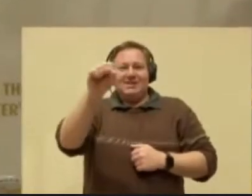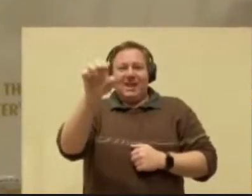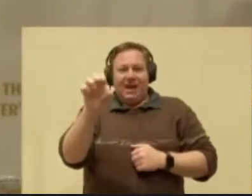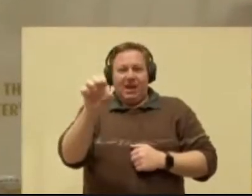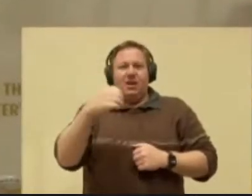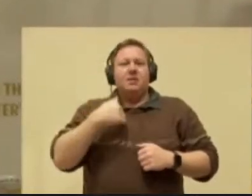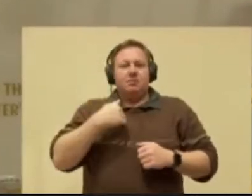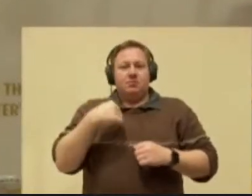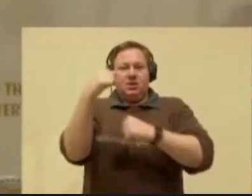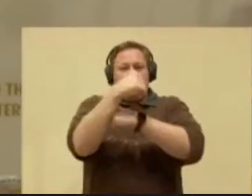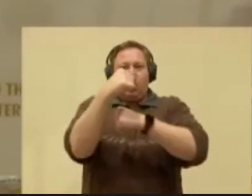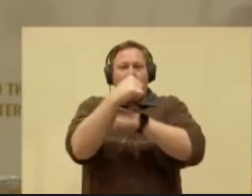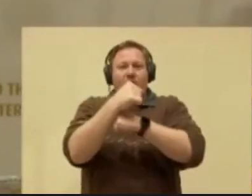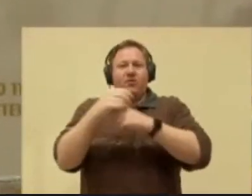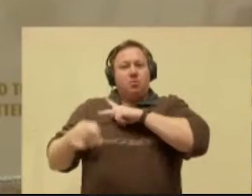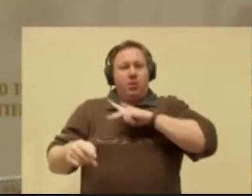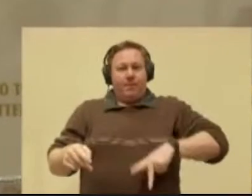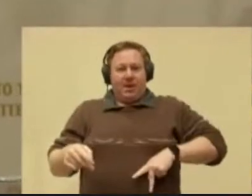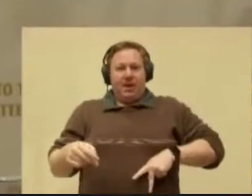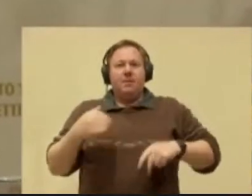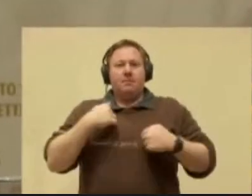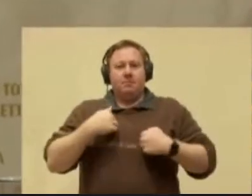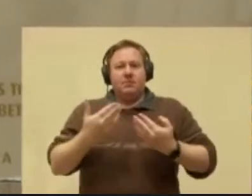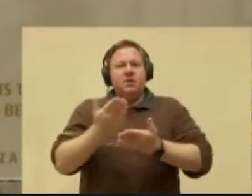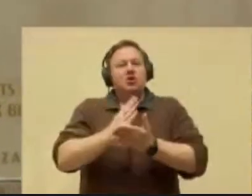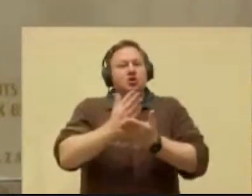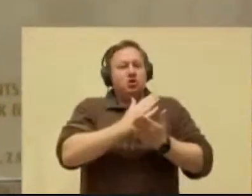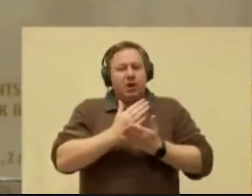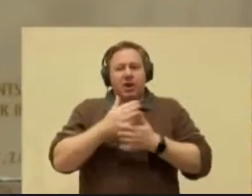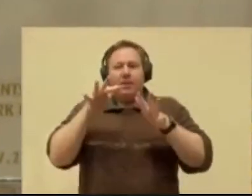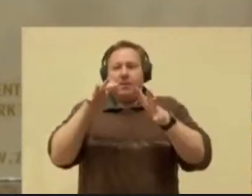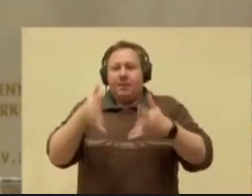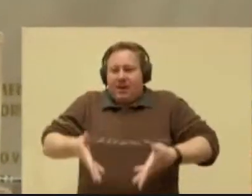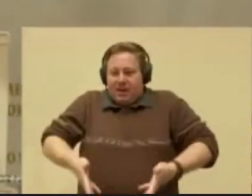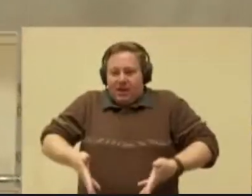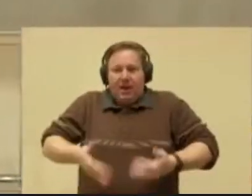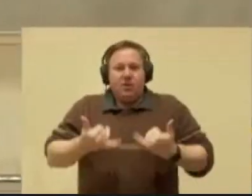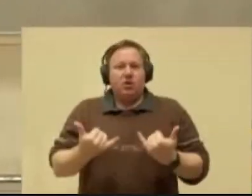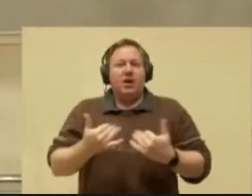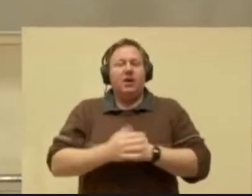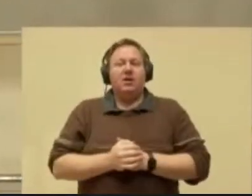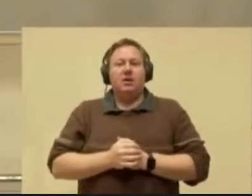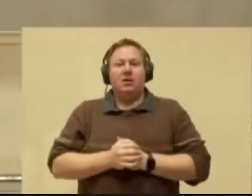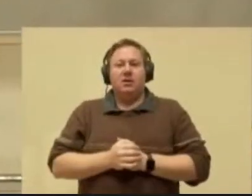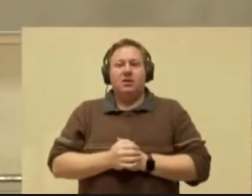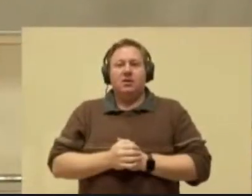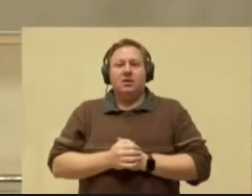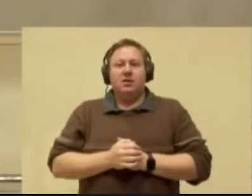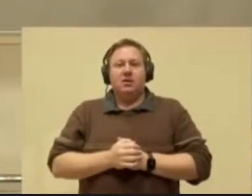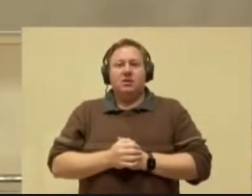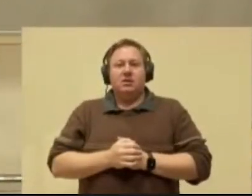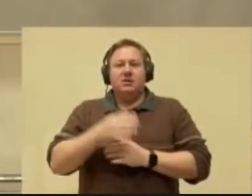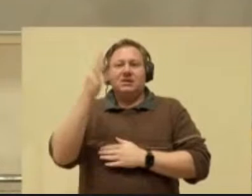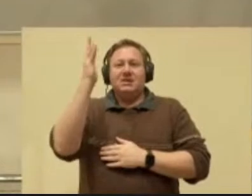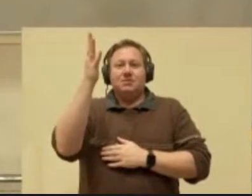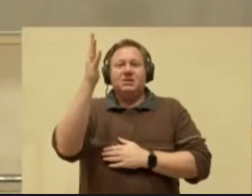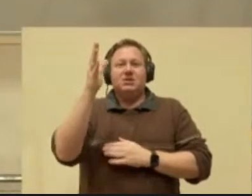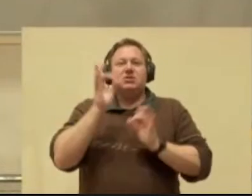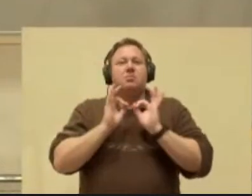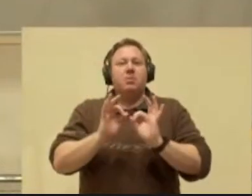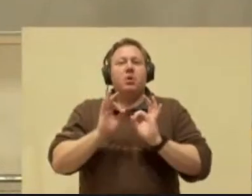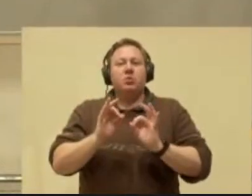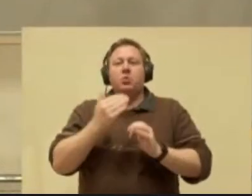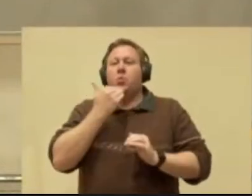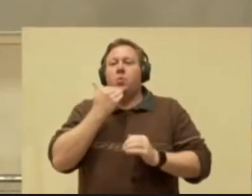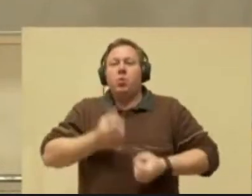share with um the people in their auditorium the speech which was supposed to